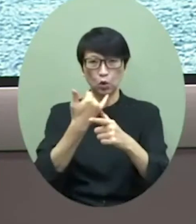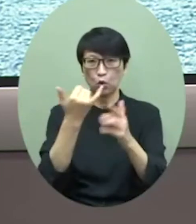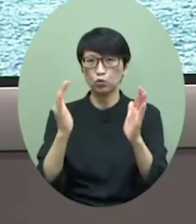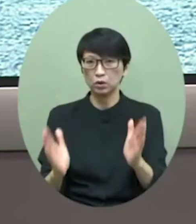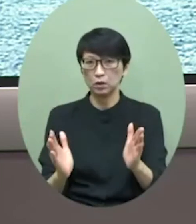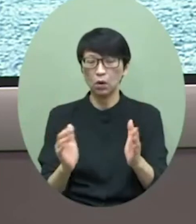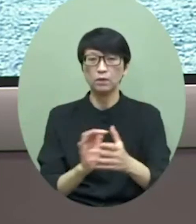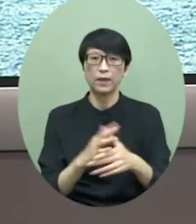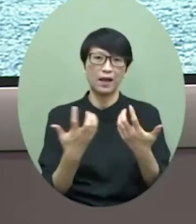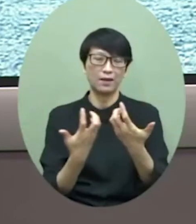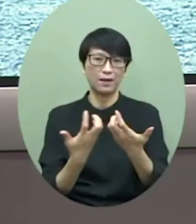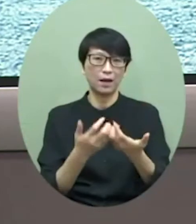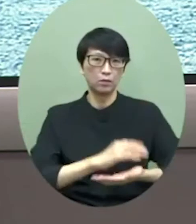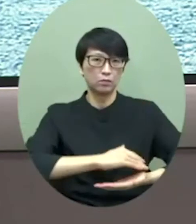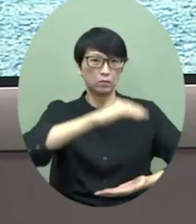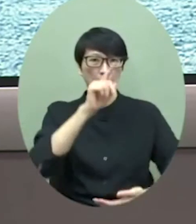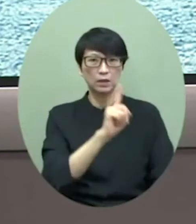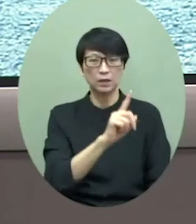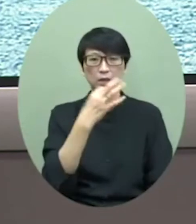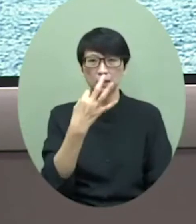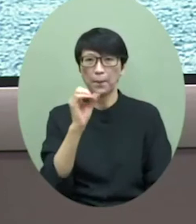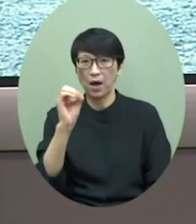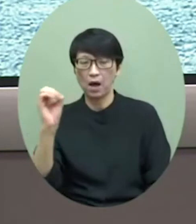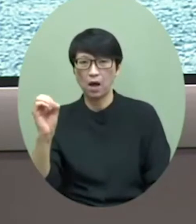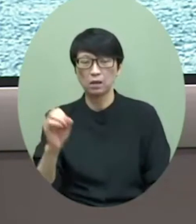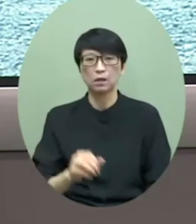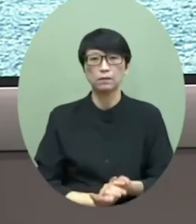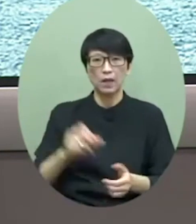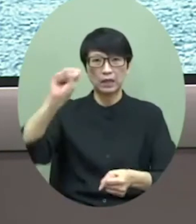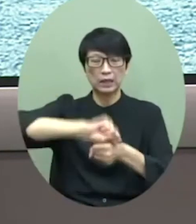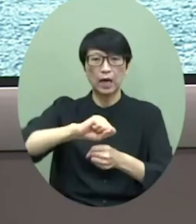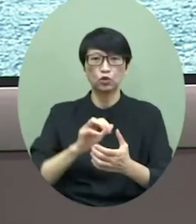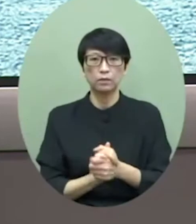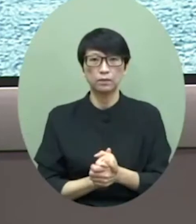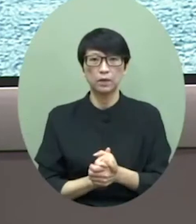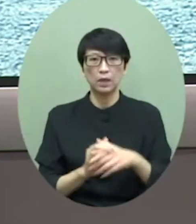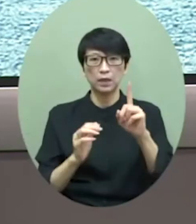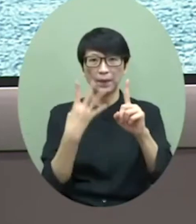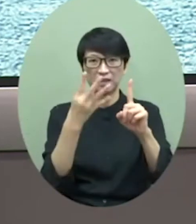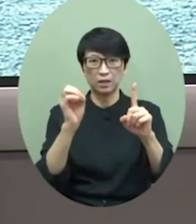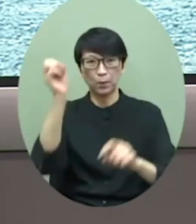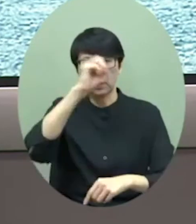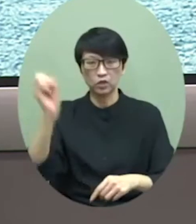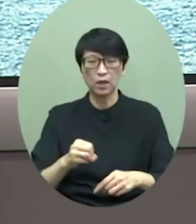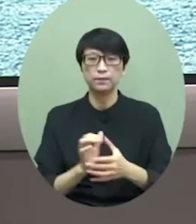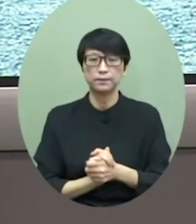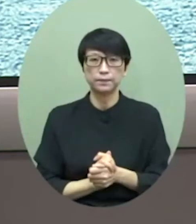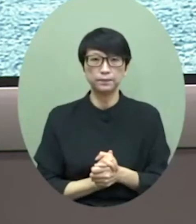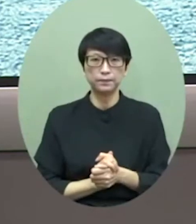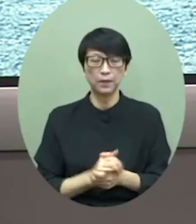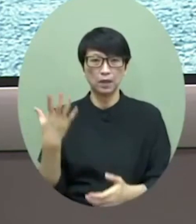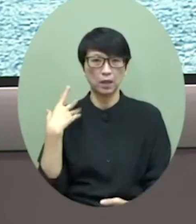1,852 cases. And then before that, there were 1,300 cases in the past 6 months.